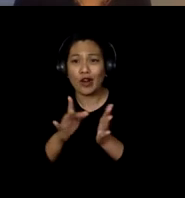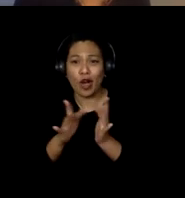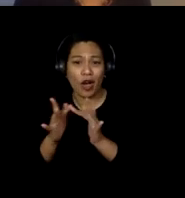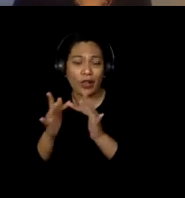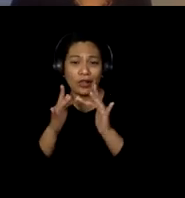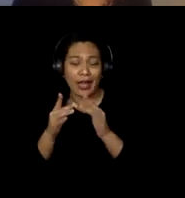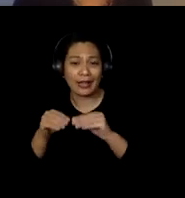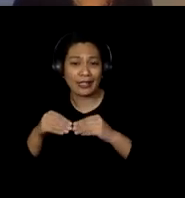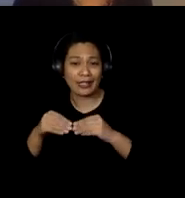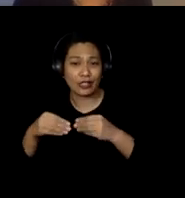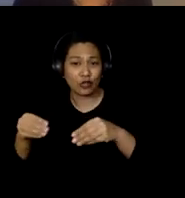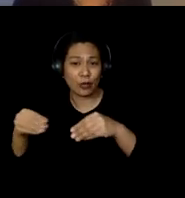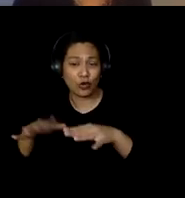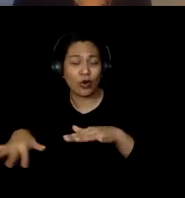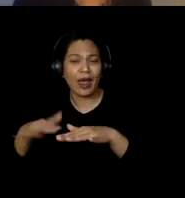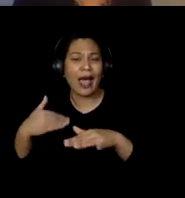both text and audio.